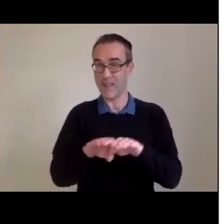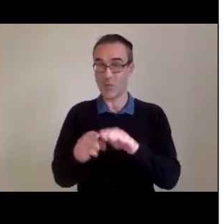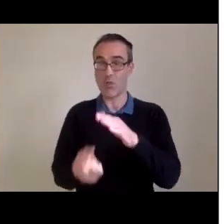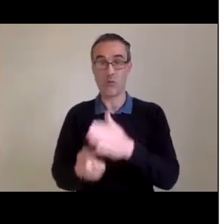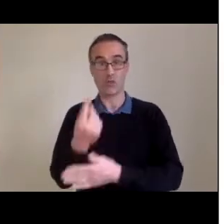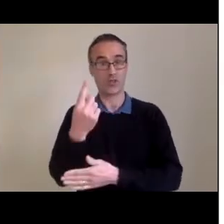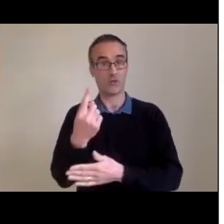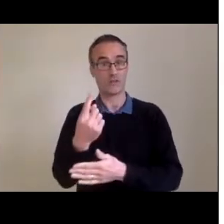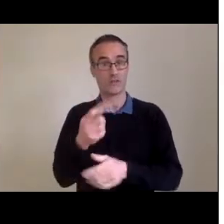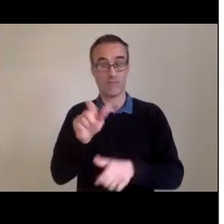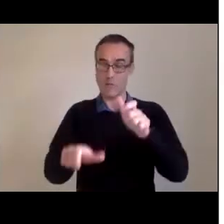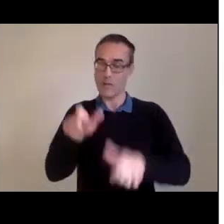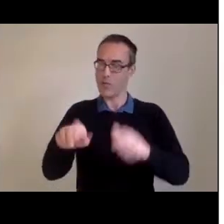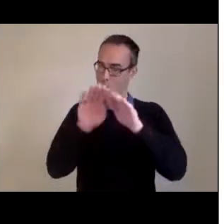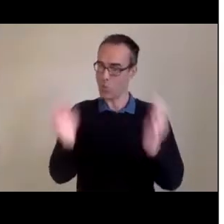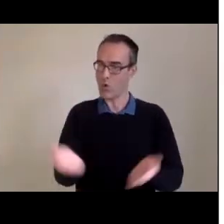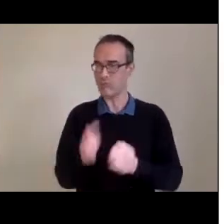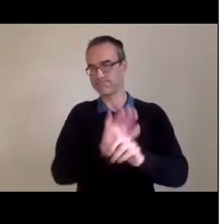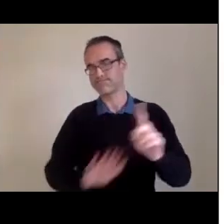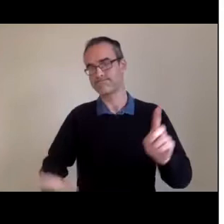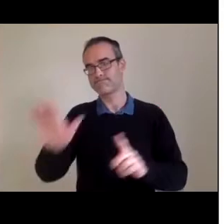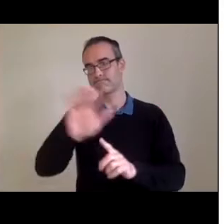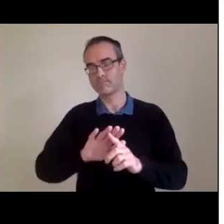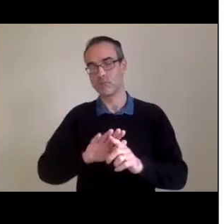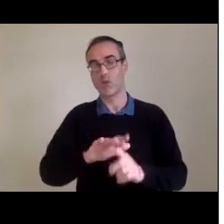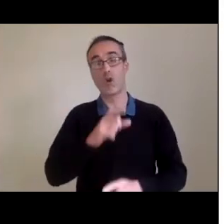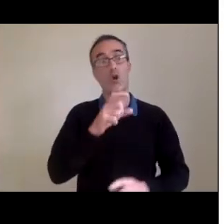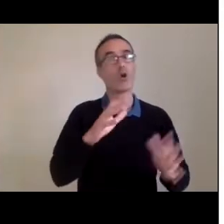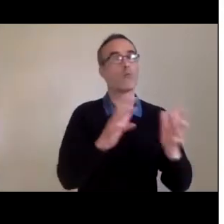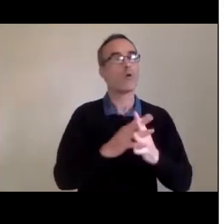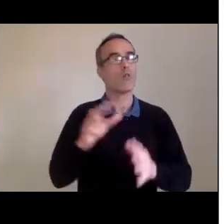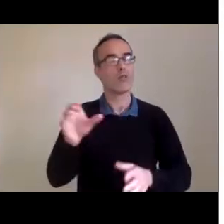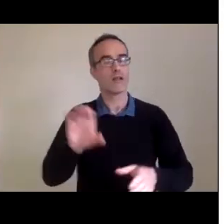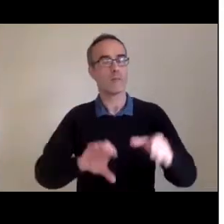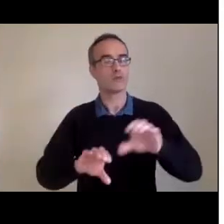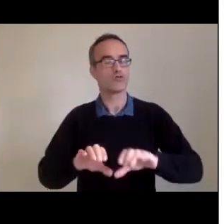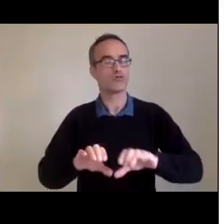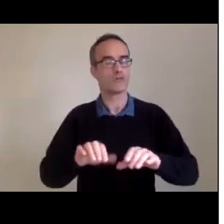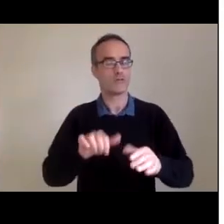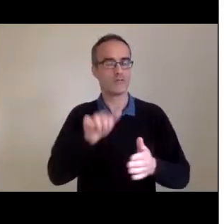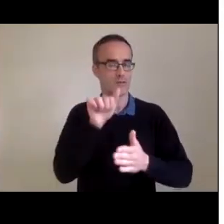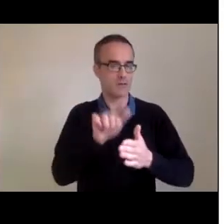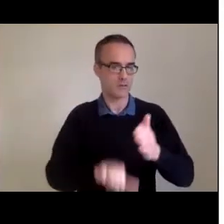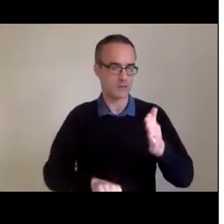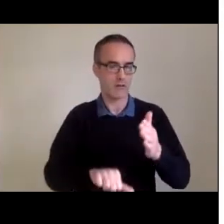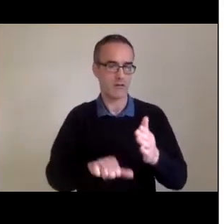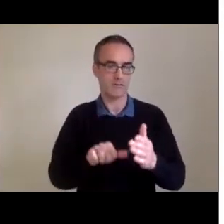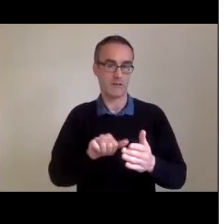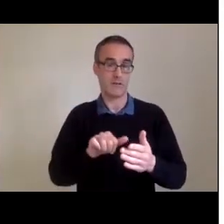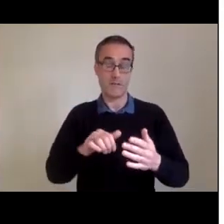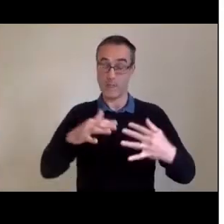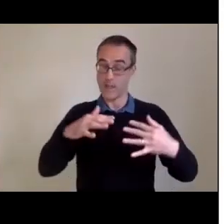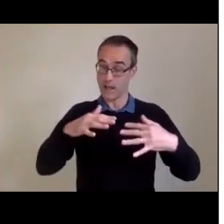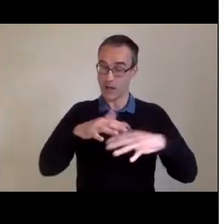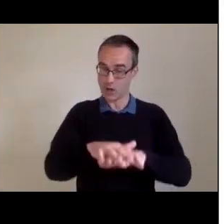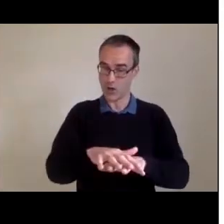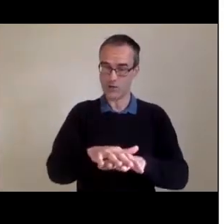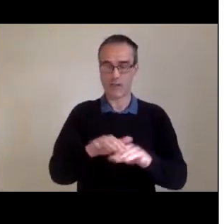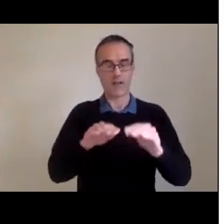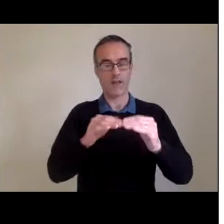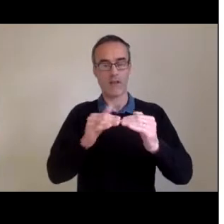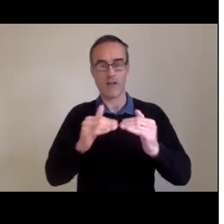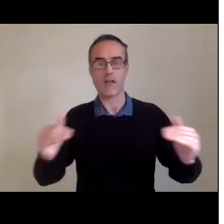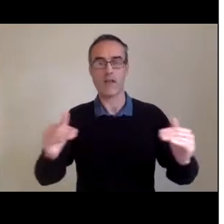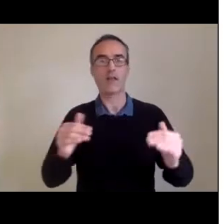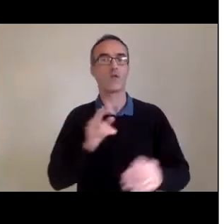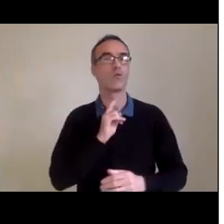world. And Commonwealth Chemistry has started this journey with an inclusive and equal voice from all continents of the